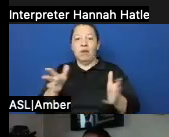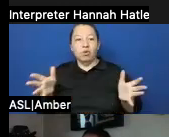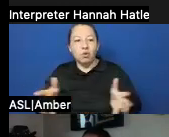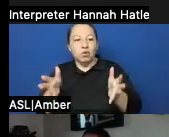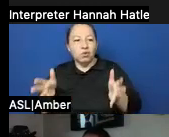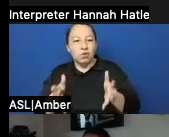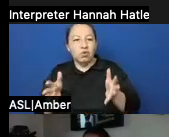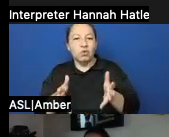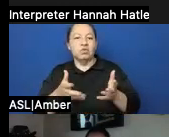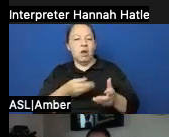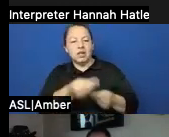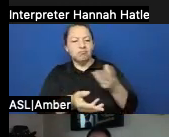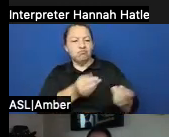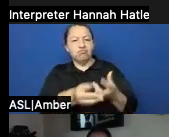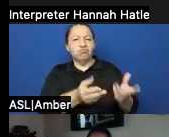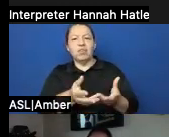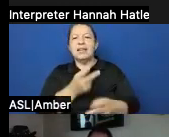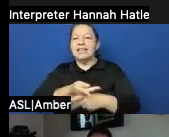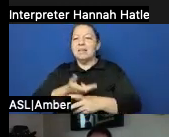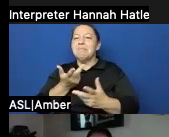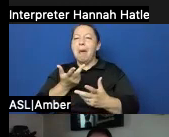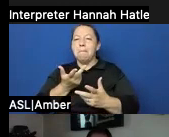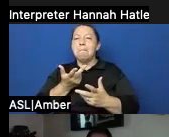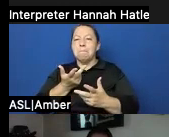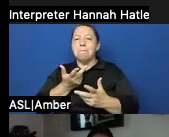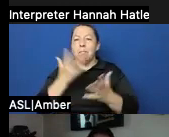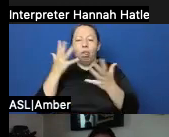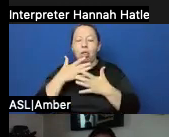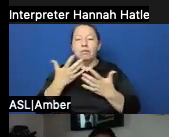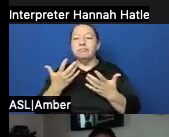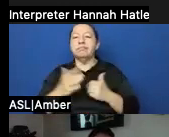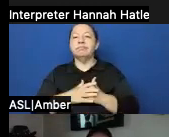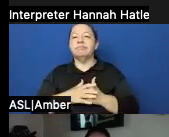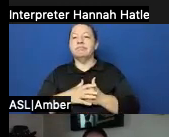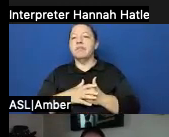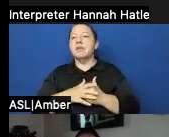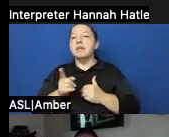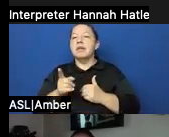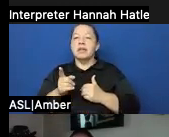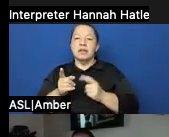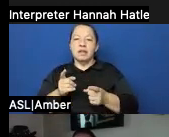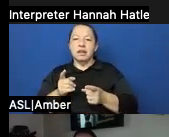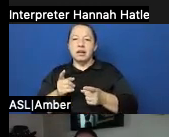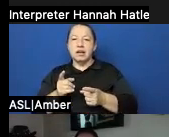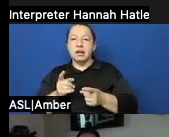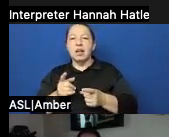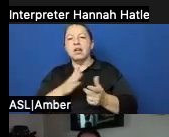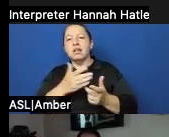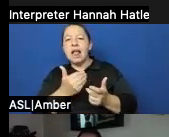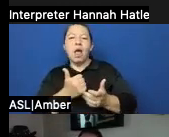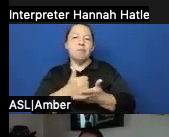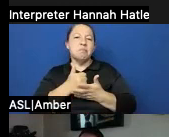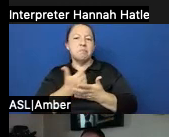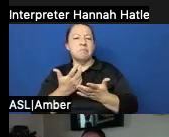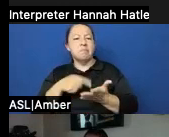a planned transaction that never benefits the survivor or victim. Help me pay the bills, baby, baby, baby, do it just